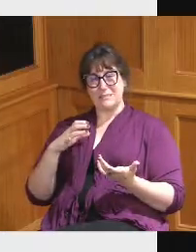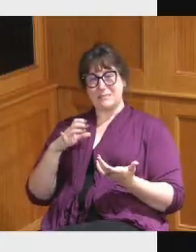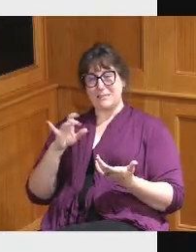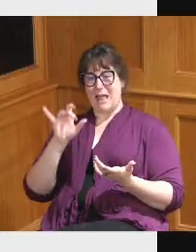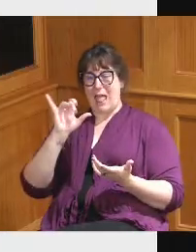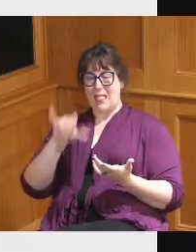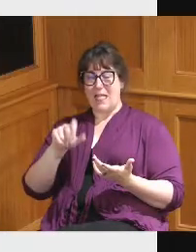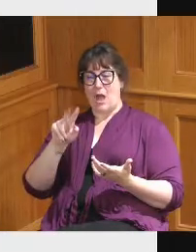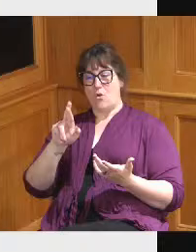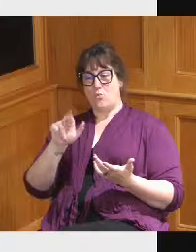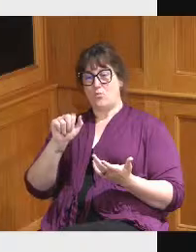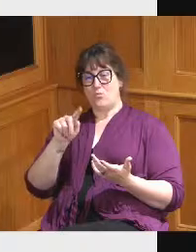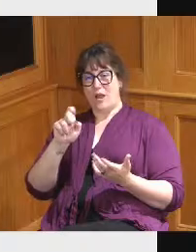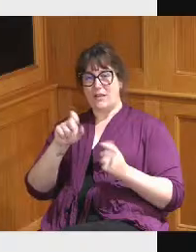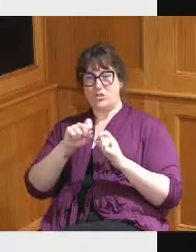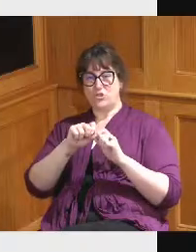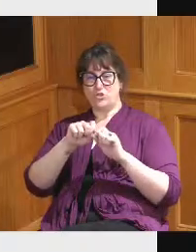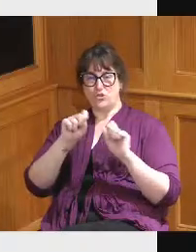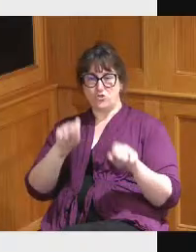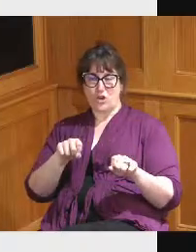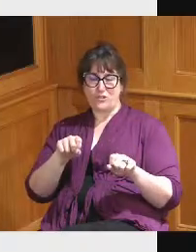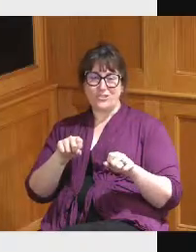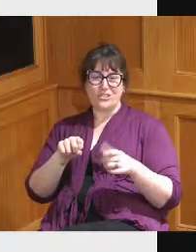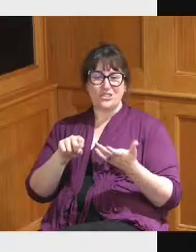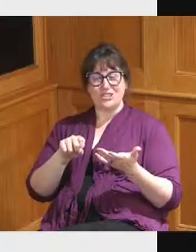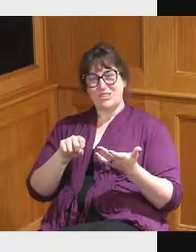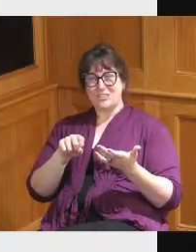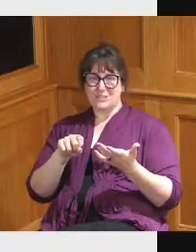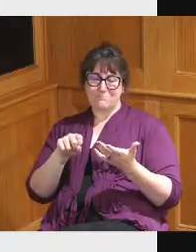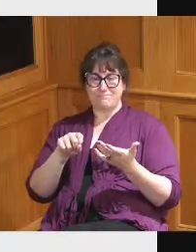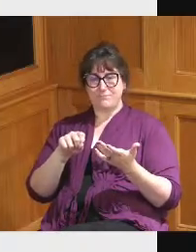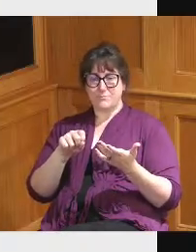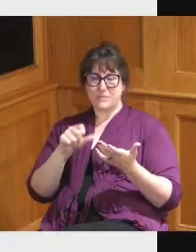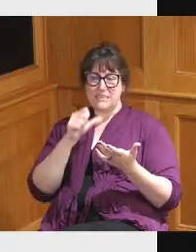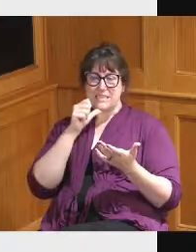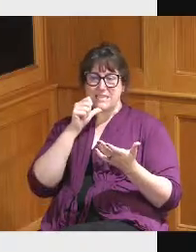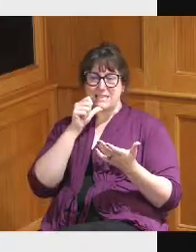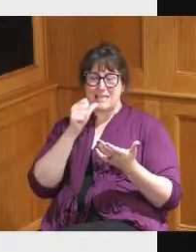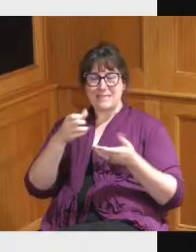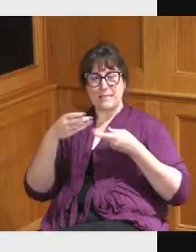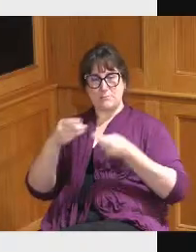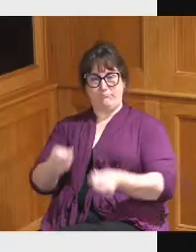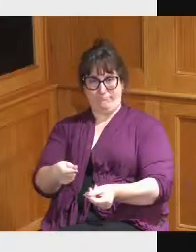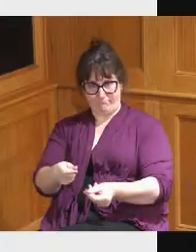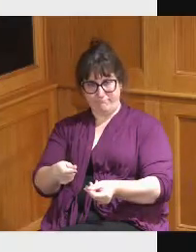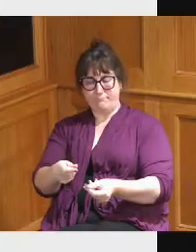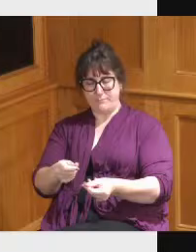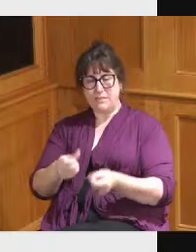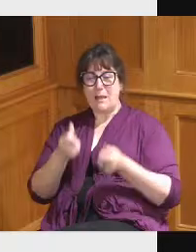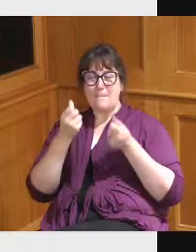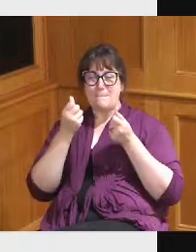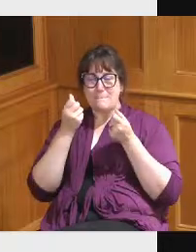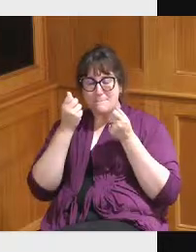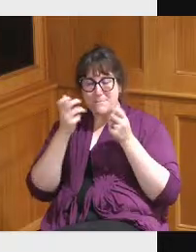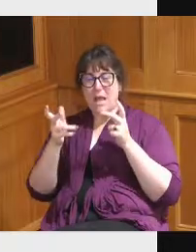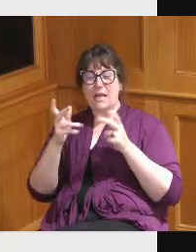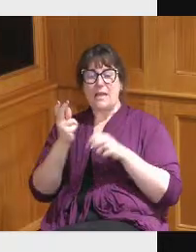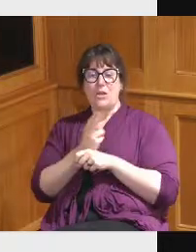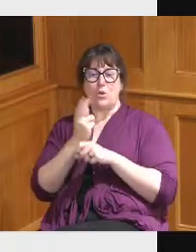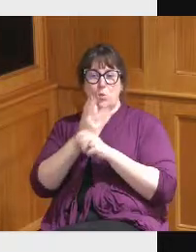rate structure into somewhat of a unstable state, because a lot of the larger users that we